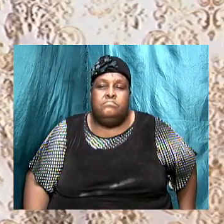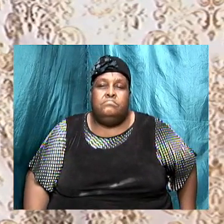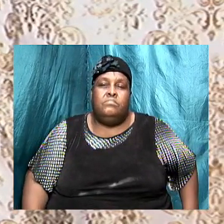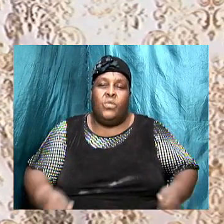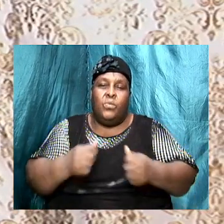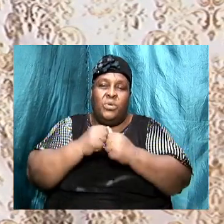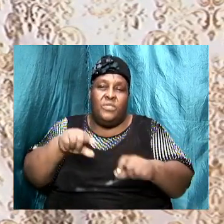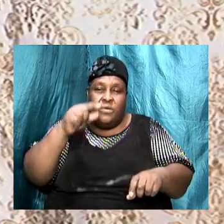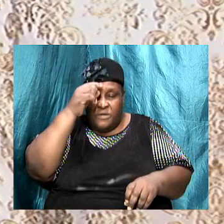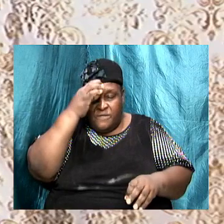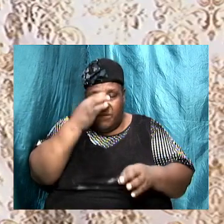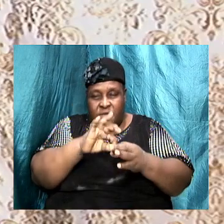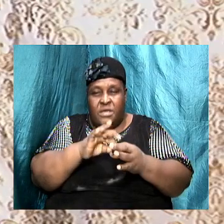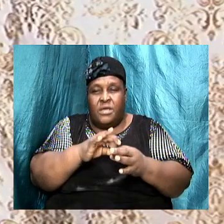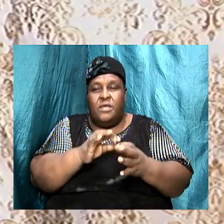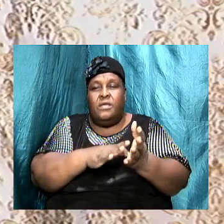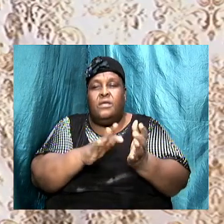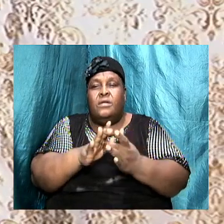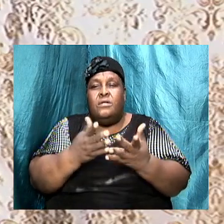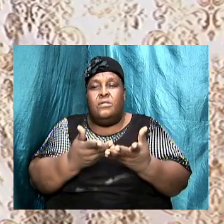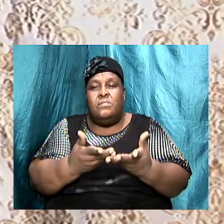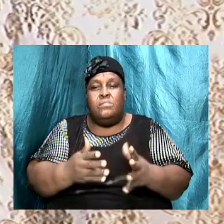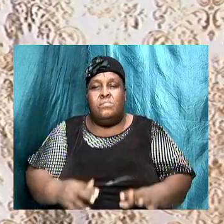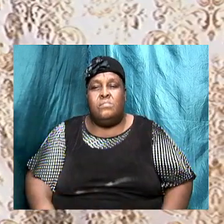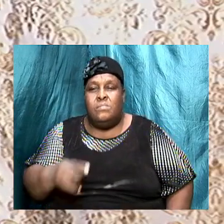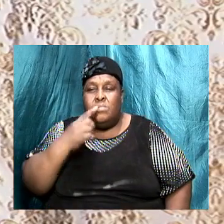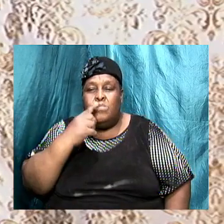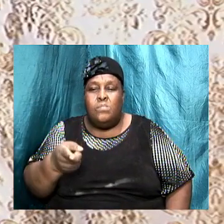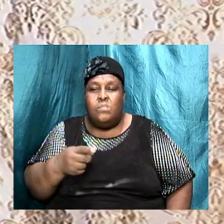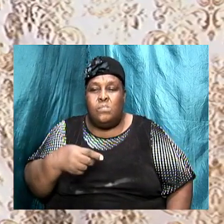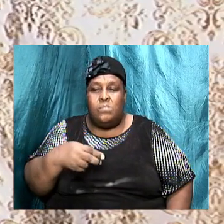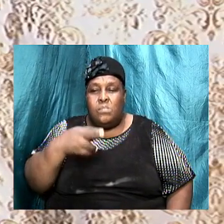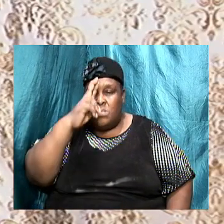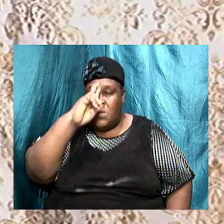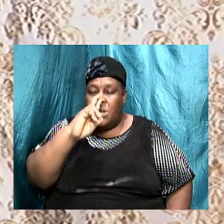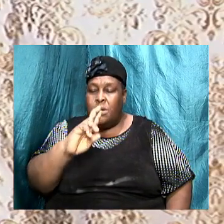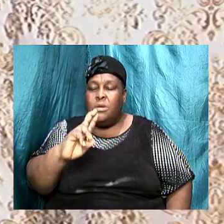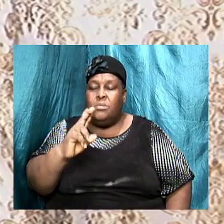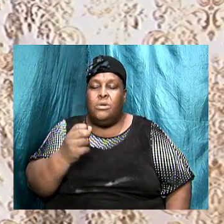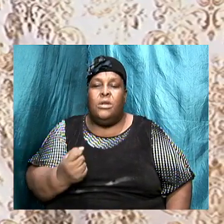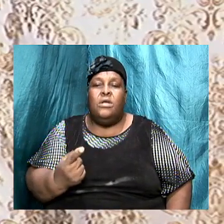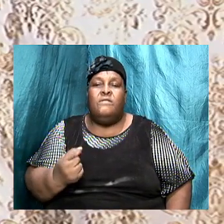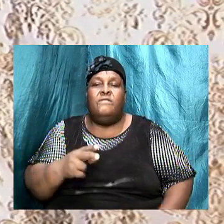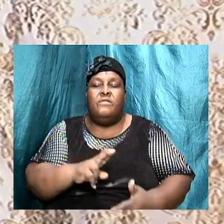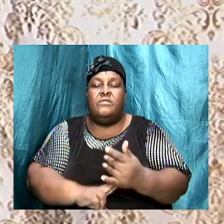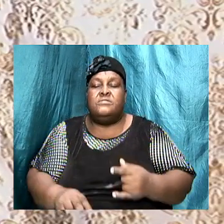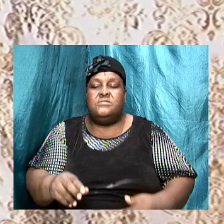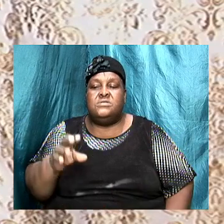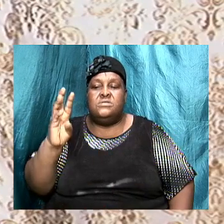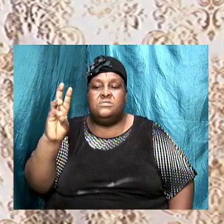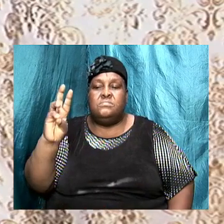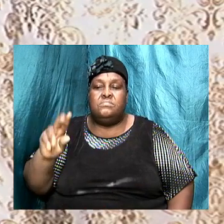Without faith, the Bible says. So let's look at that first scripture, Hebrews 11, verses 6.